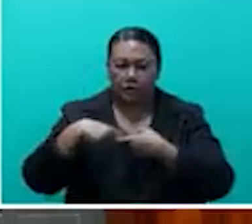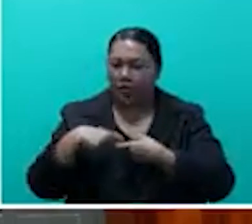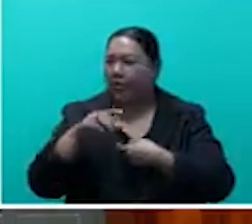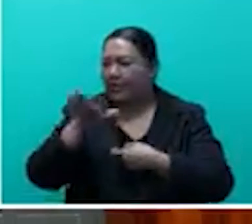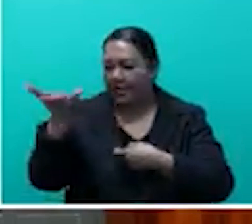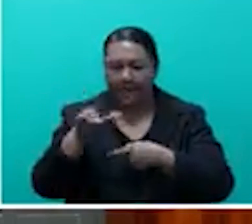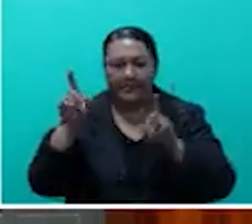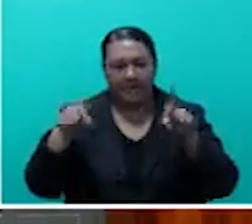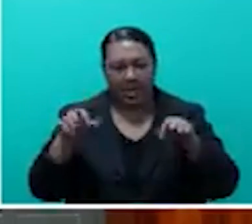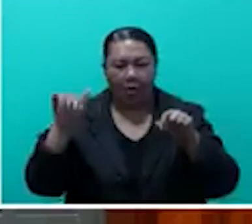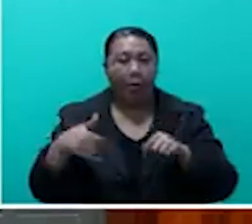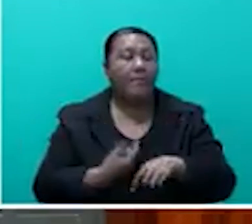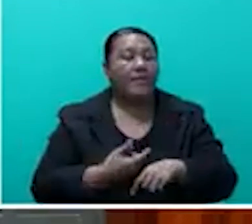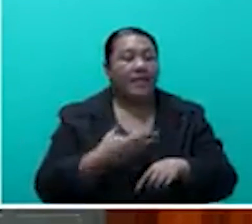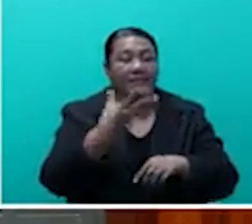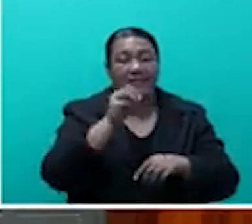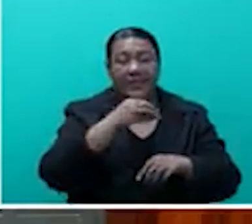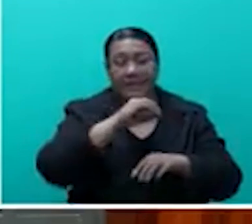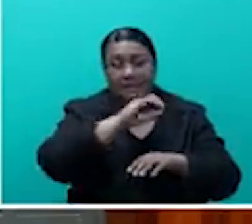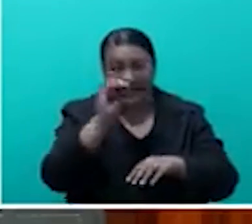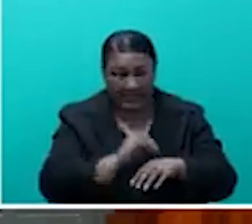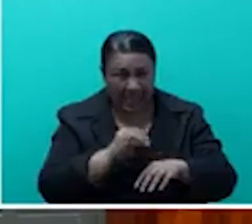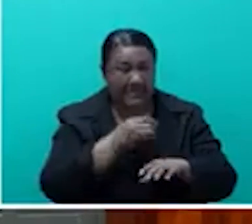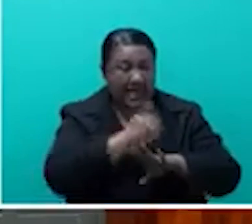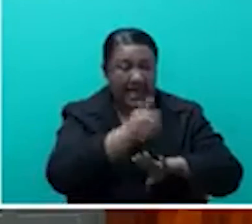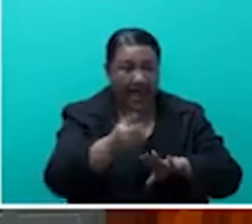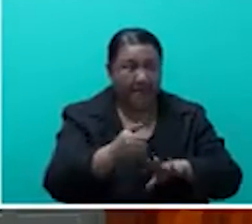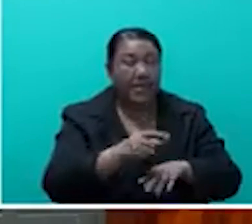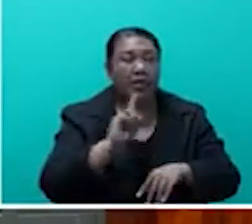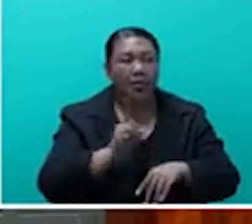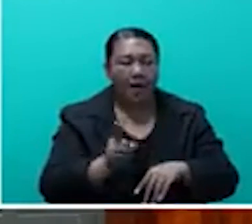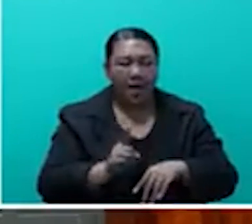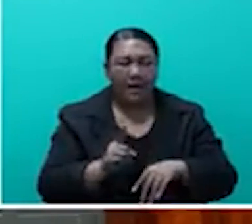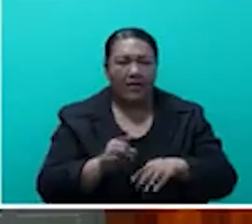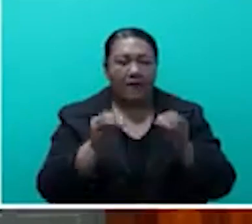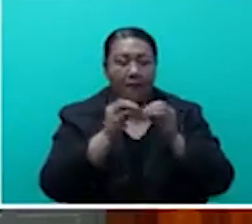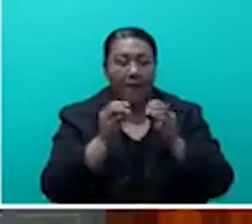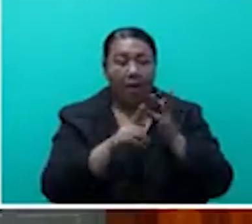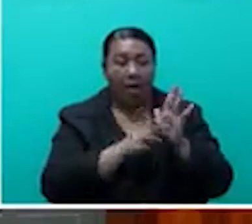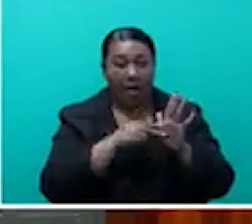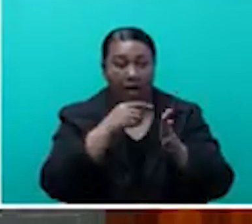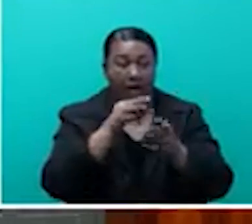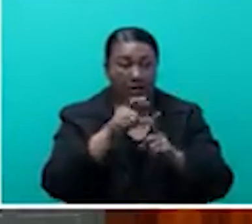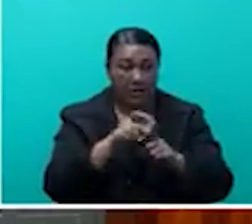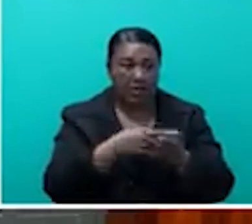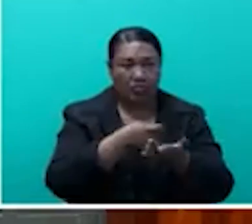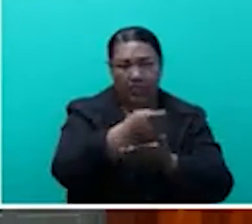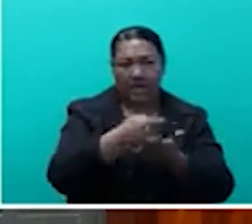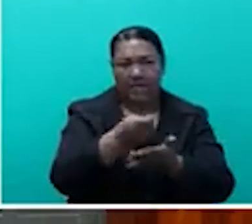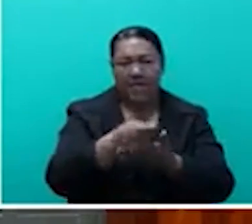imposed 50% penalties for forfeiting bonds if they wish to seek